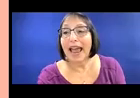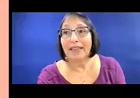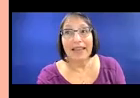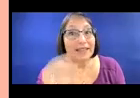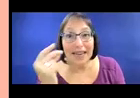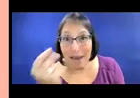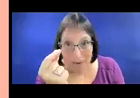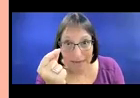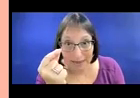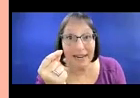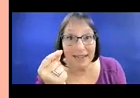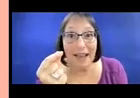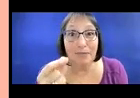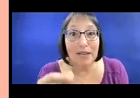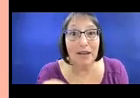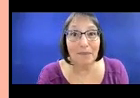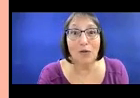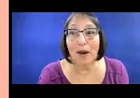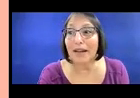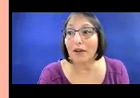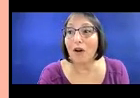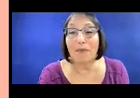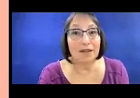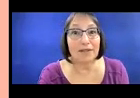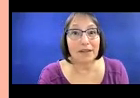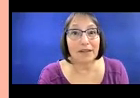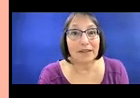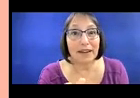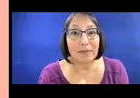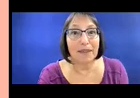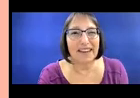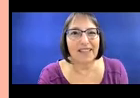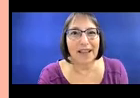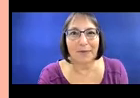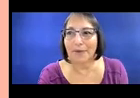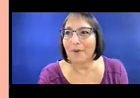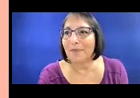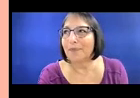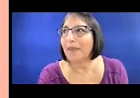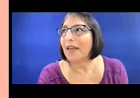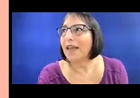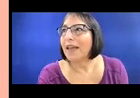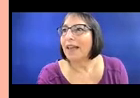and that they see immediately that it does, because I'm integrating their comments by the next class or so.